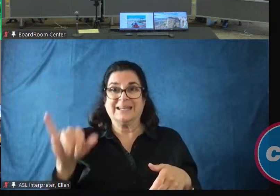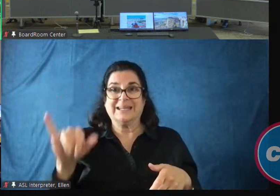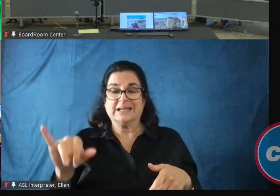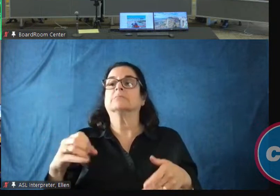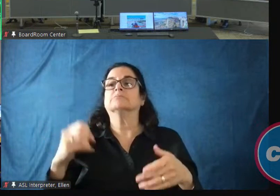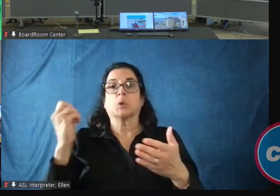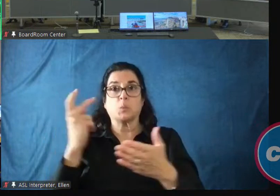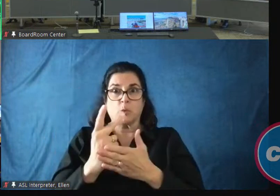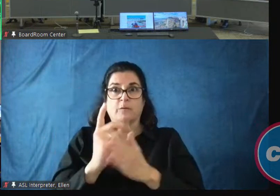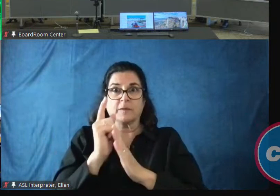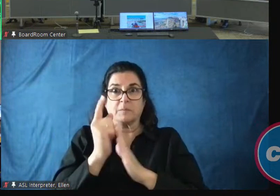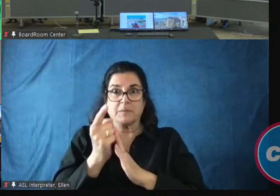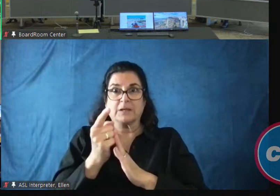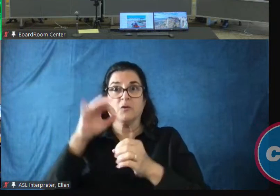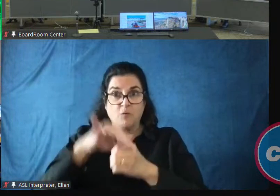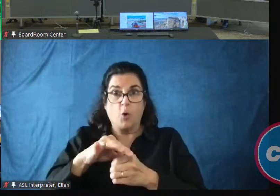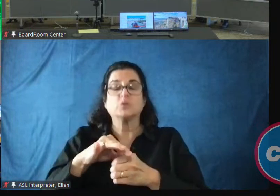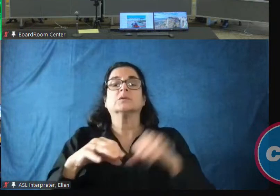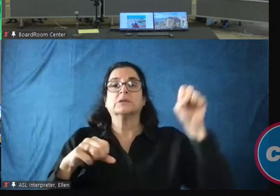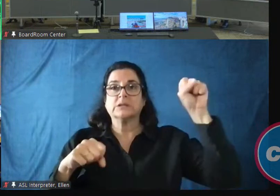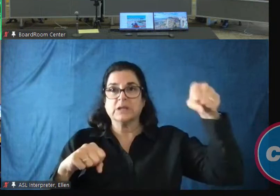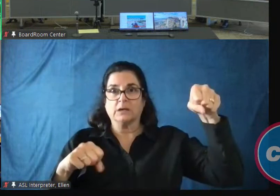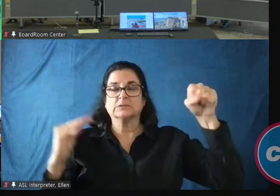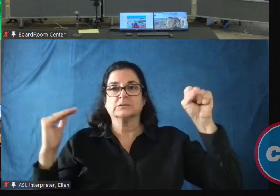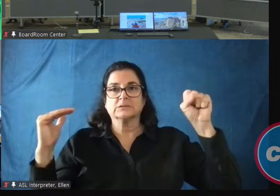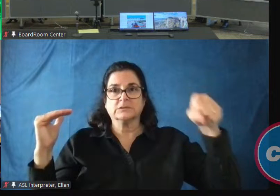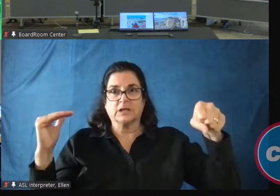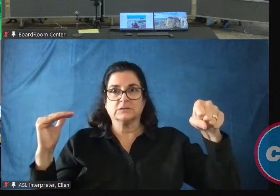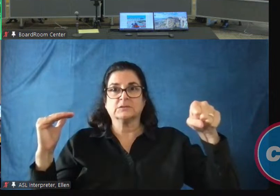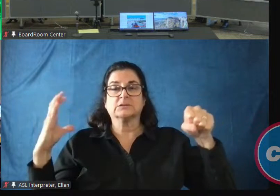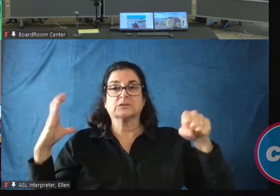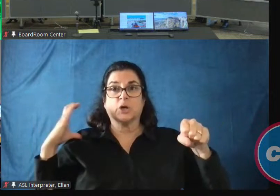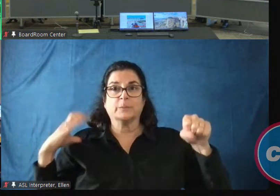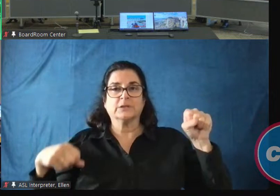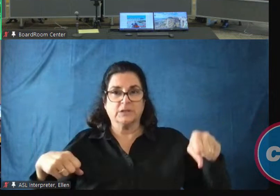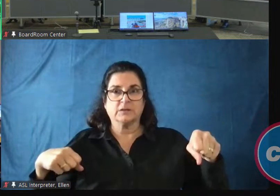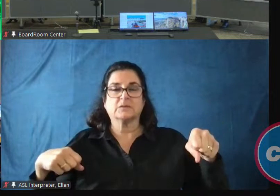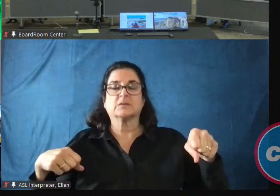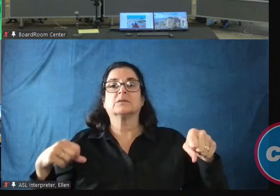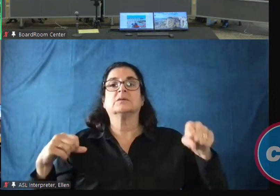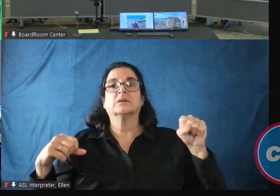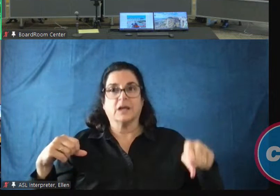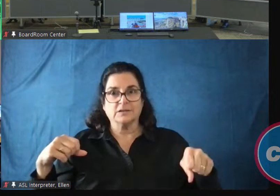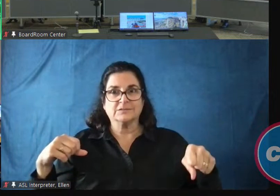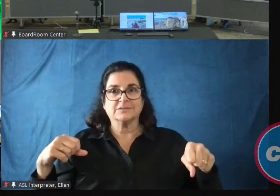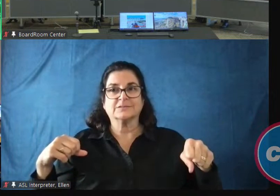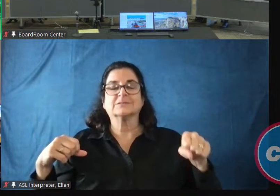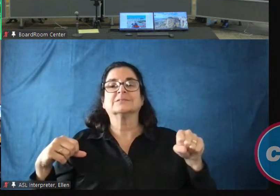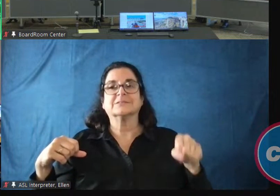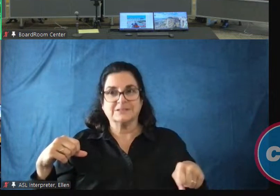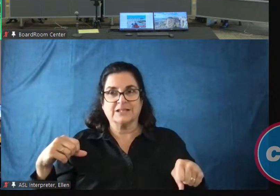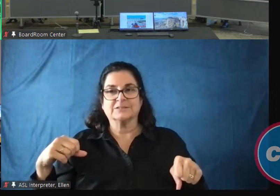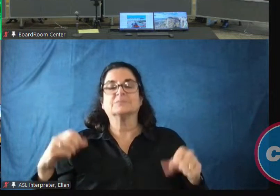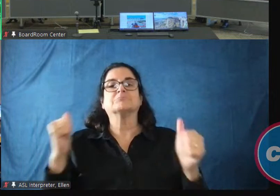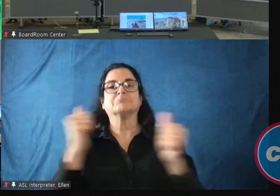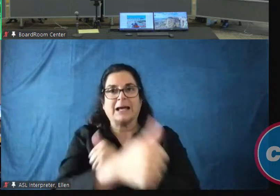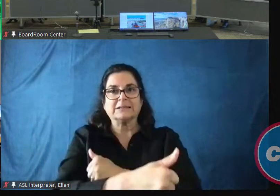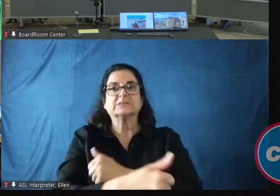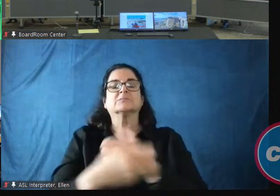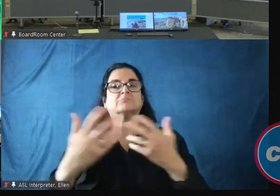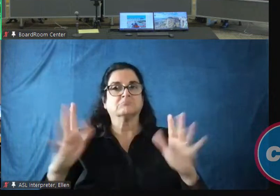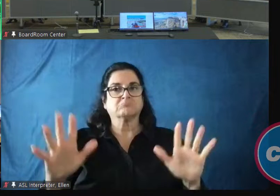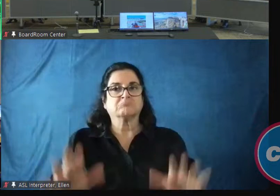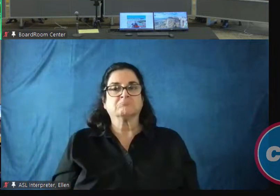Director Recajo? Yes. Director Ortiz? Yes. Chairman Barclay? Yes. Director Jakes? Yes. Director Eady? Yes. The motion